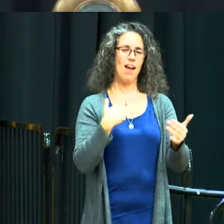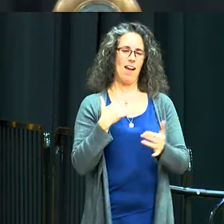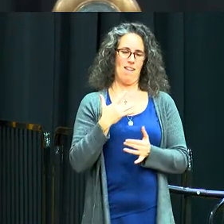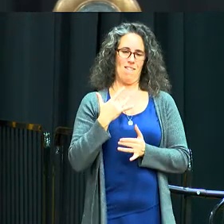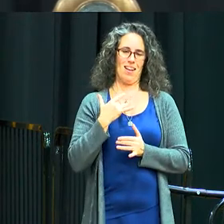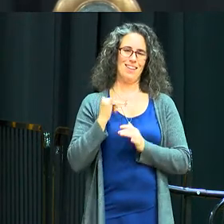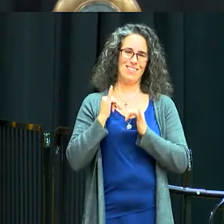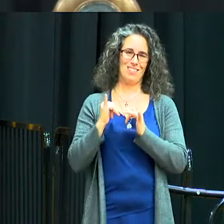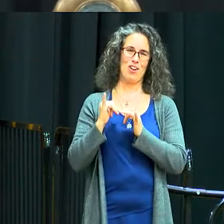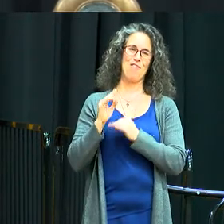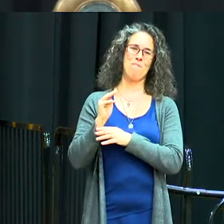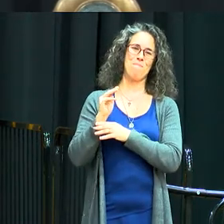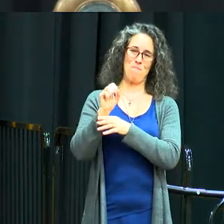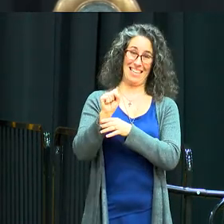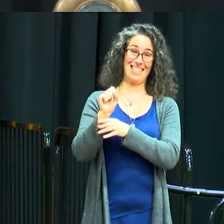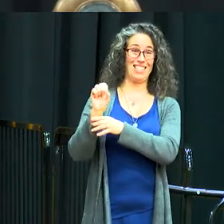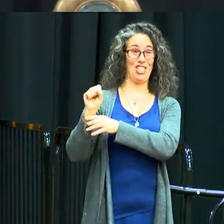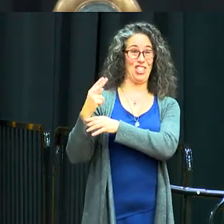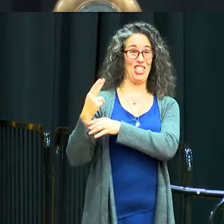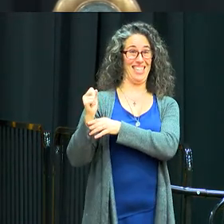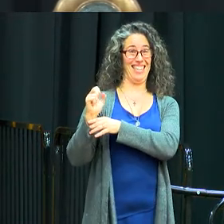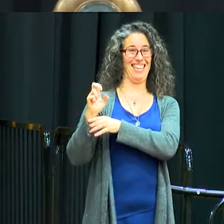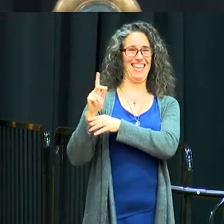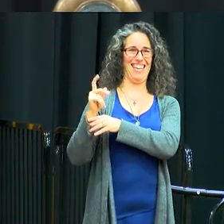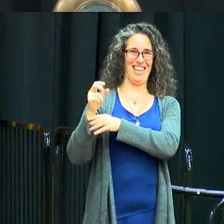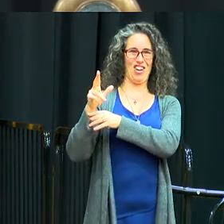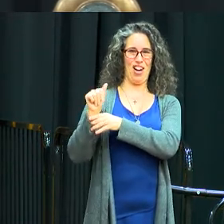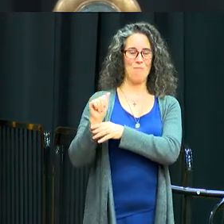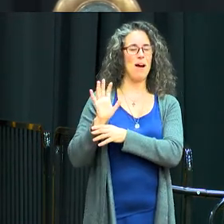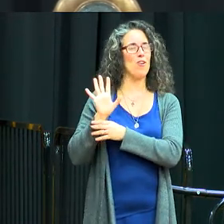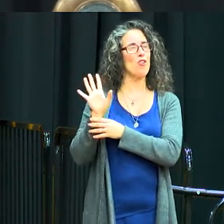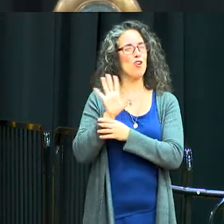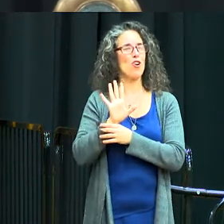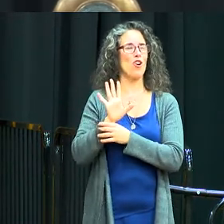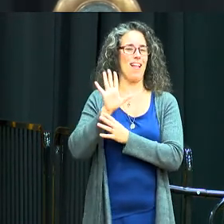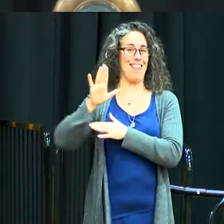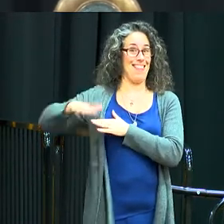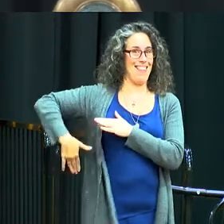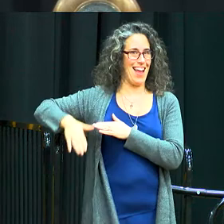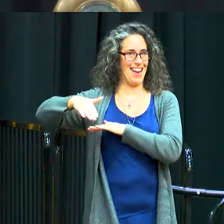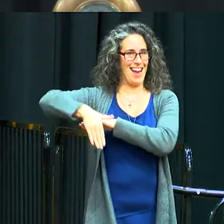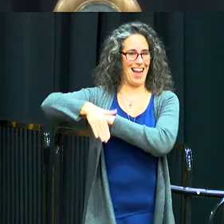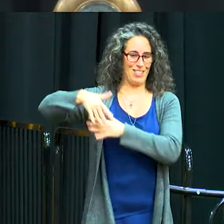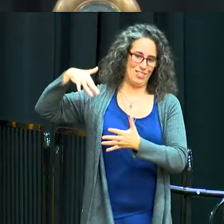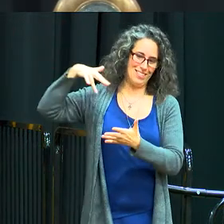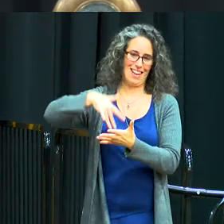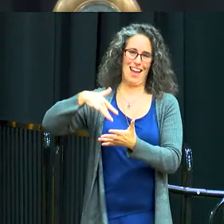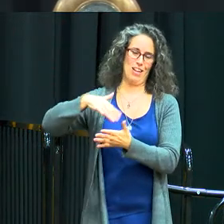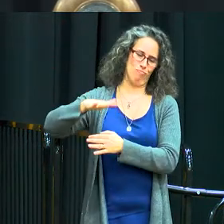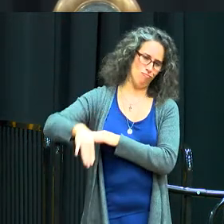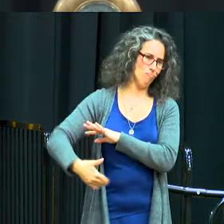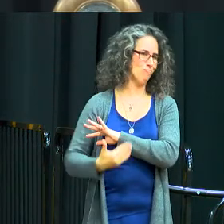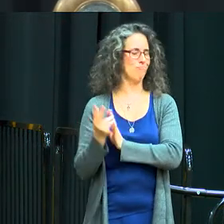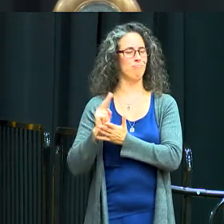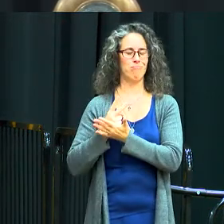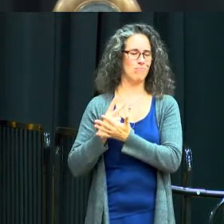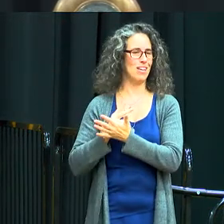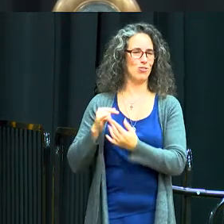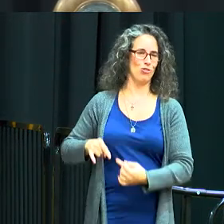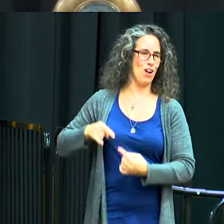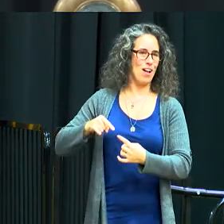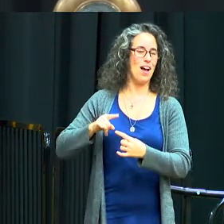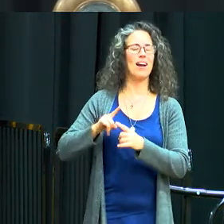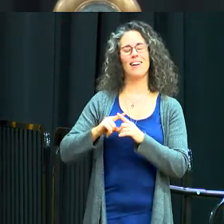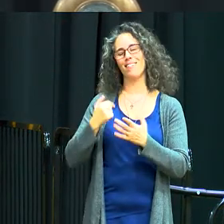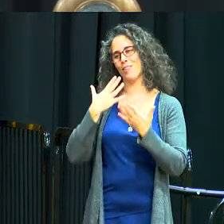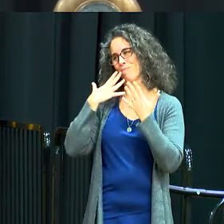Ms. Shakira said about challenges and late nights and struggling and staying awake to study. But anyway, I would go for it. So I want to start by